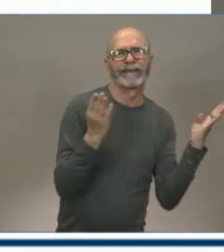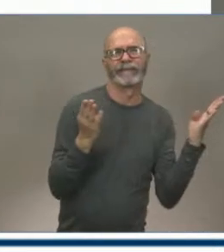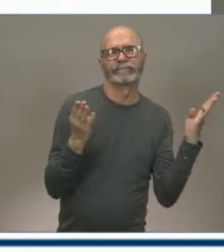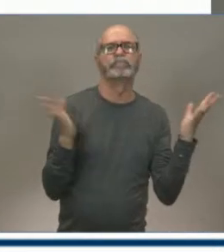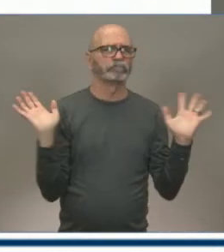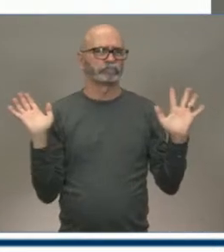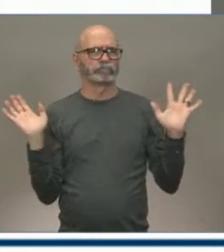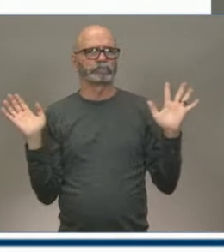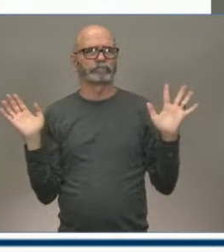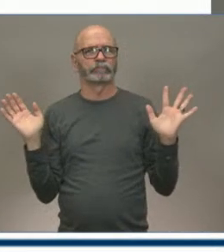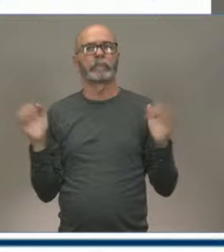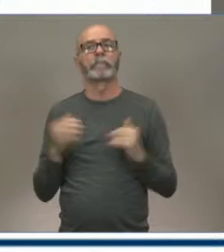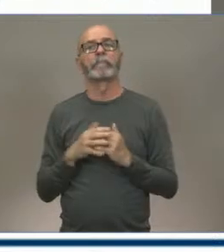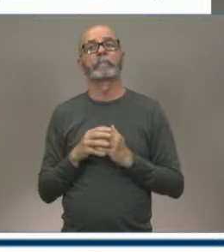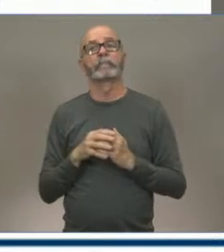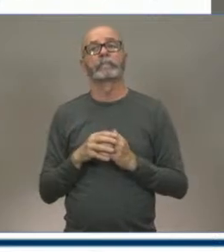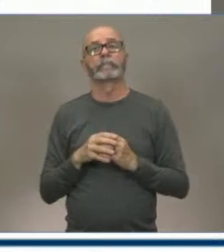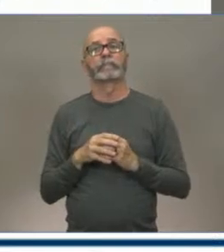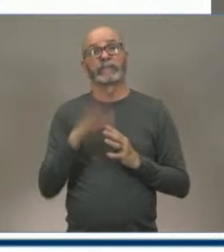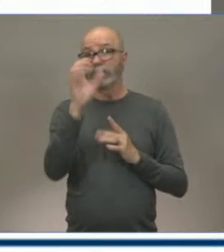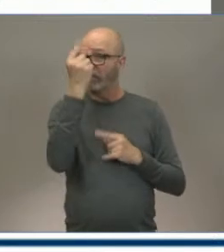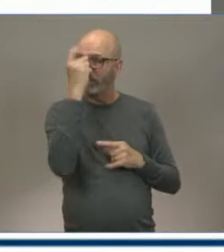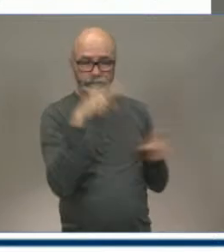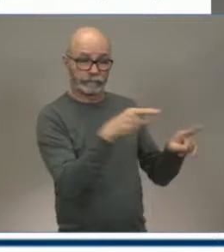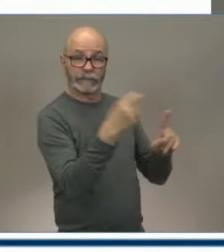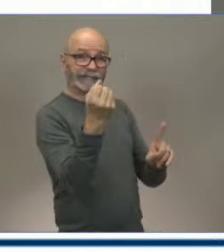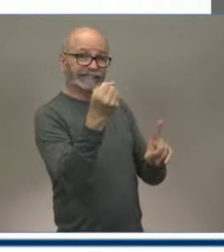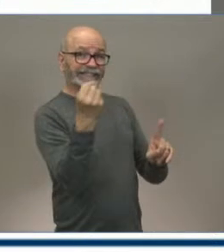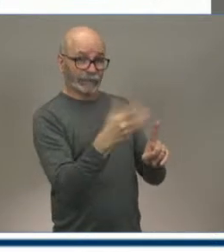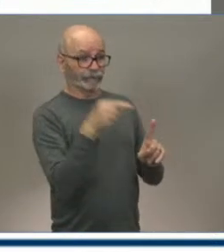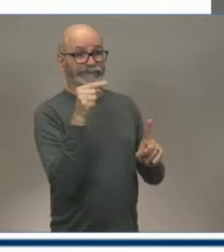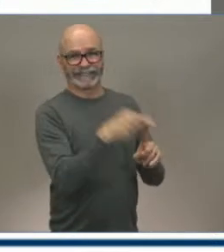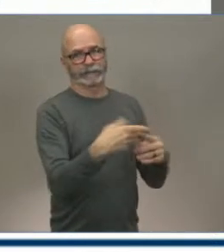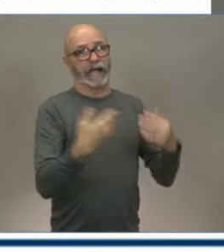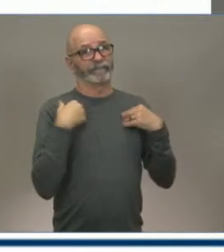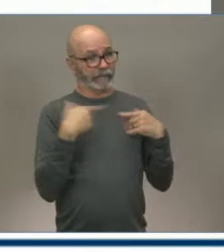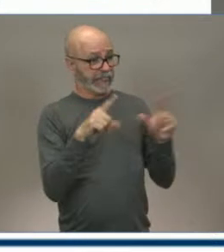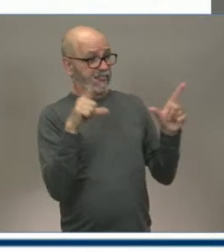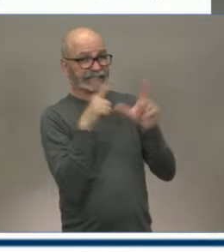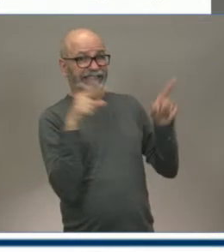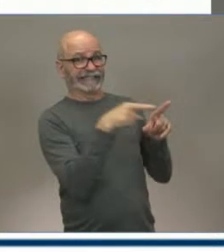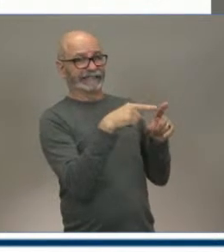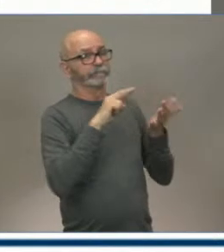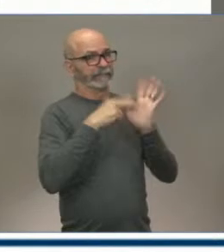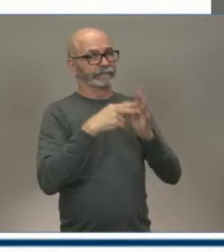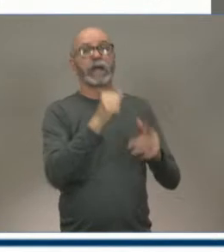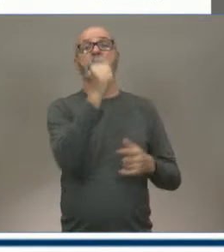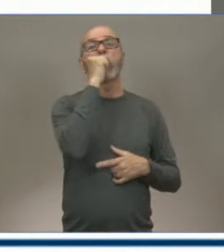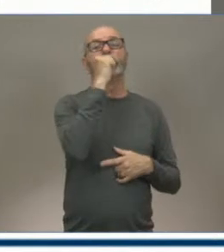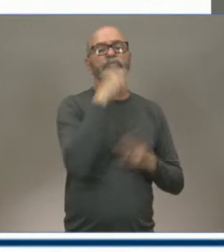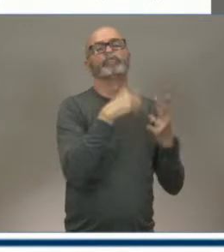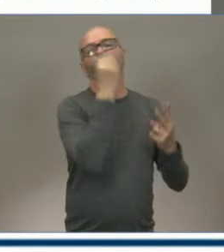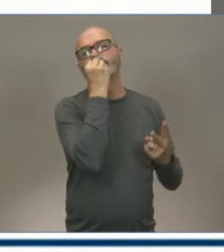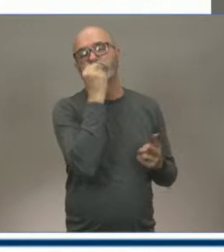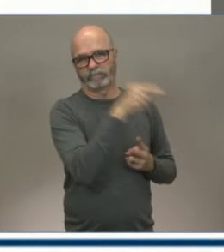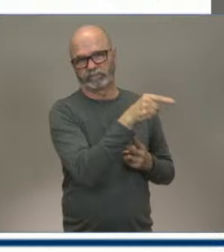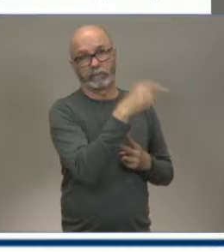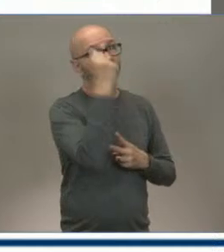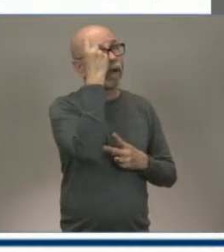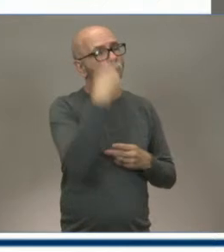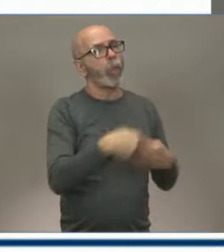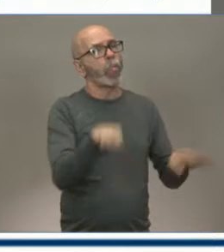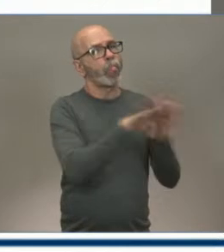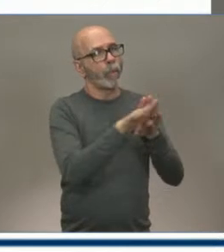province. The casinos, because they're licensed establishments, aren't open late night. They have to close by 11 like all other